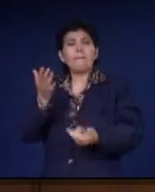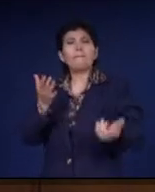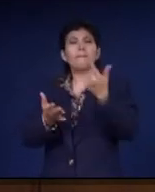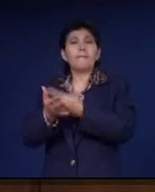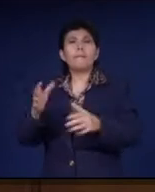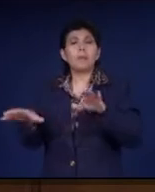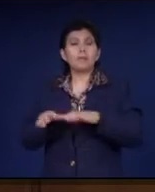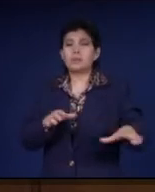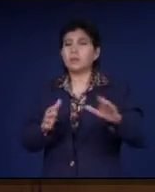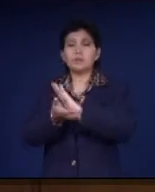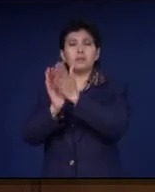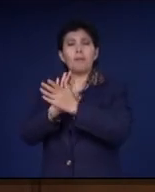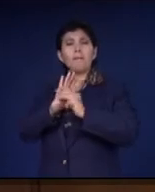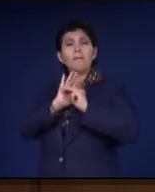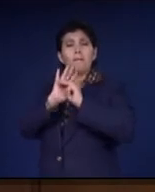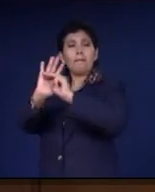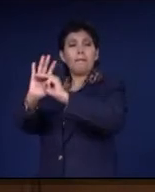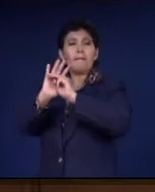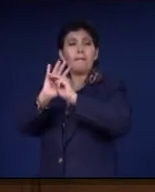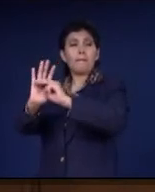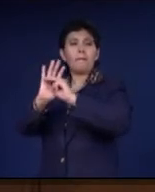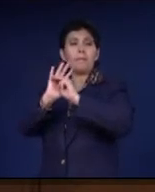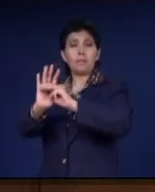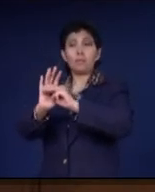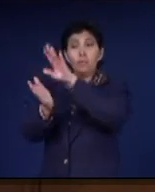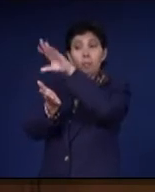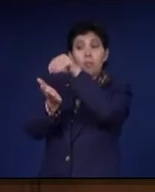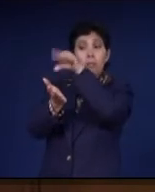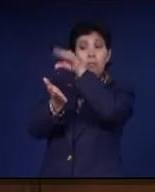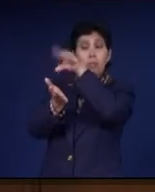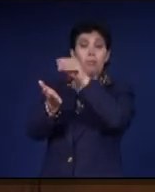they just model and follow what the other people do.